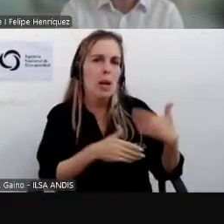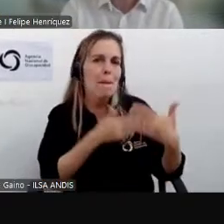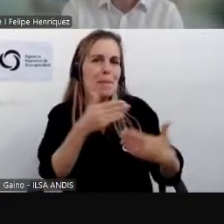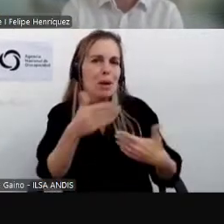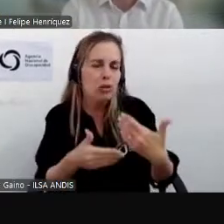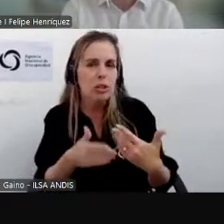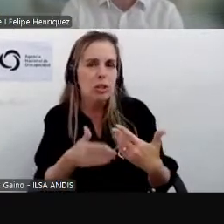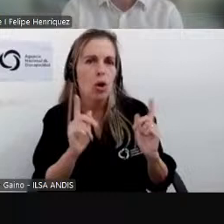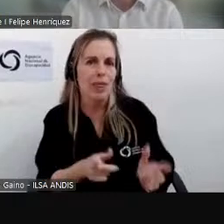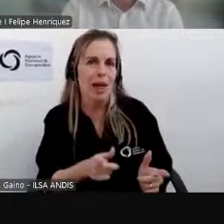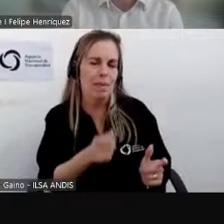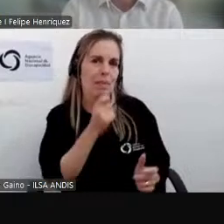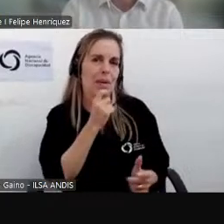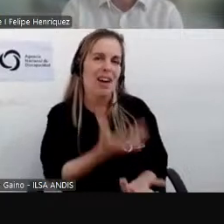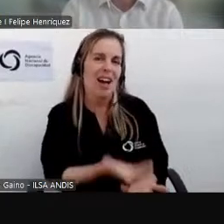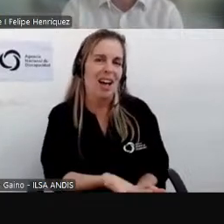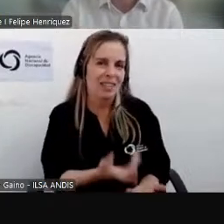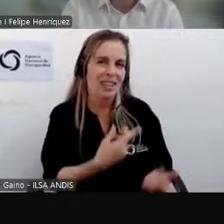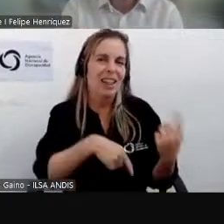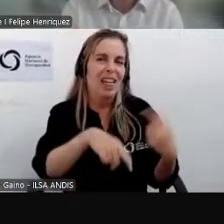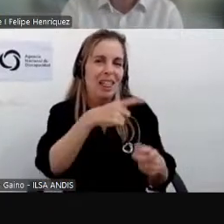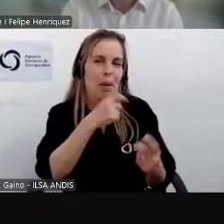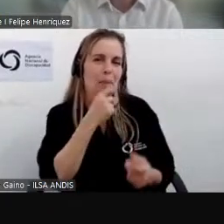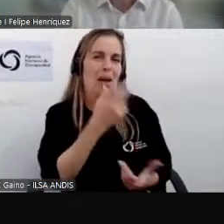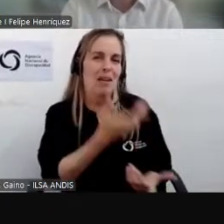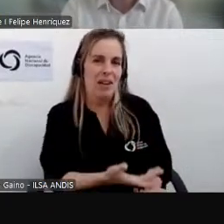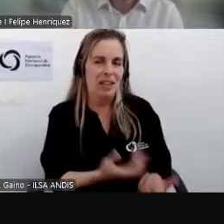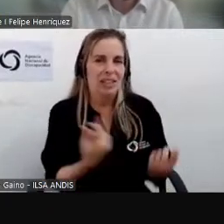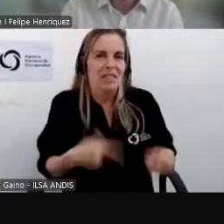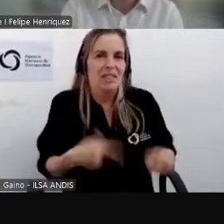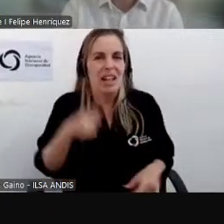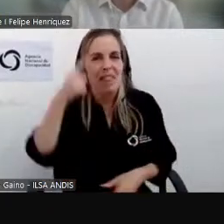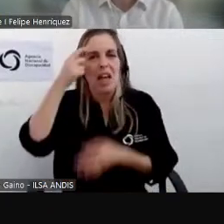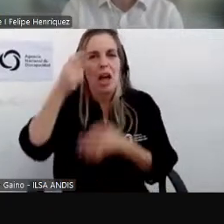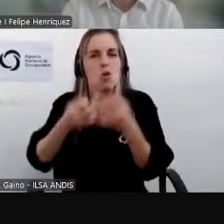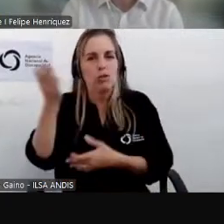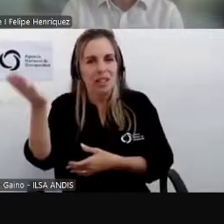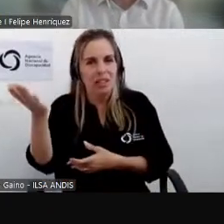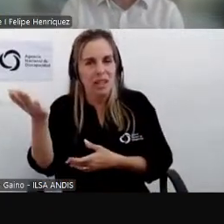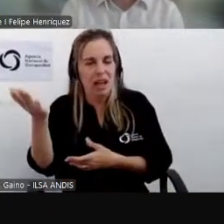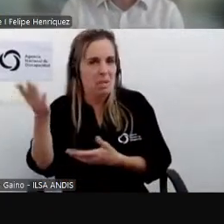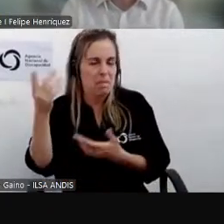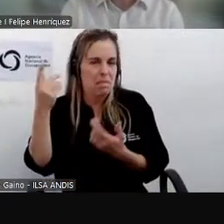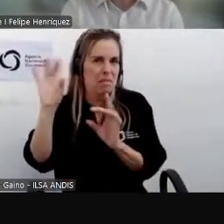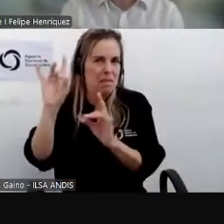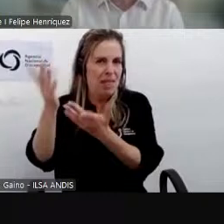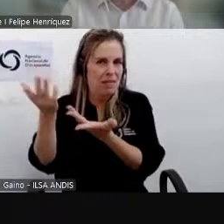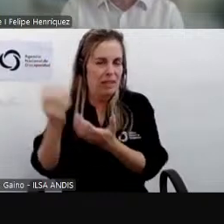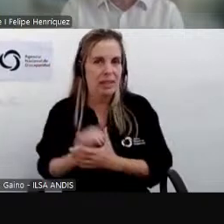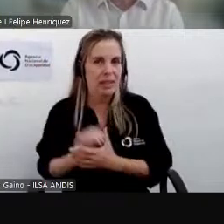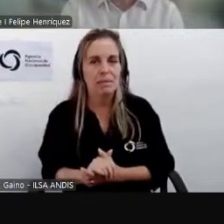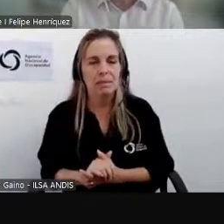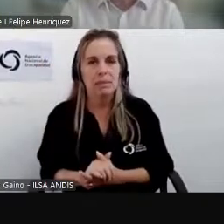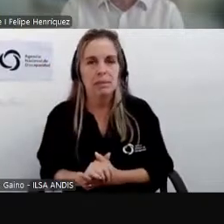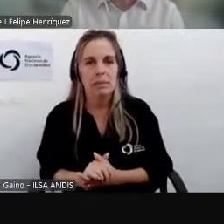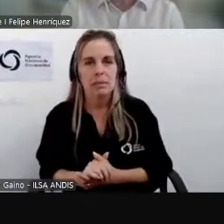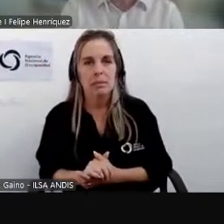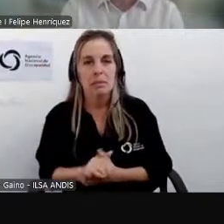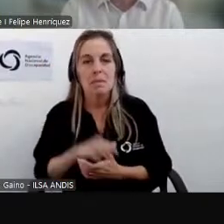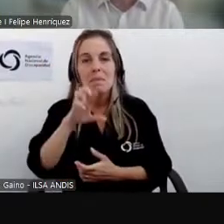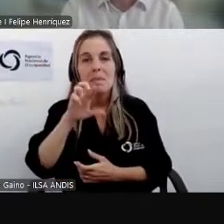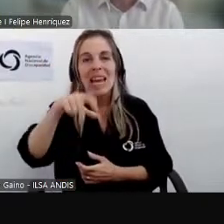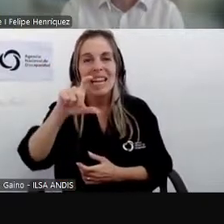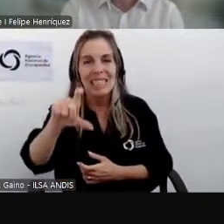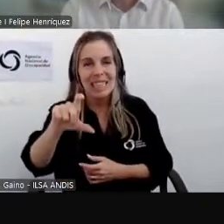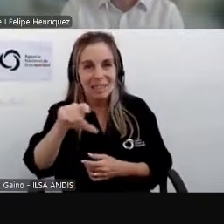difficult to fulfill, and from the point of view of procedures, is much easier than one that is pursued before a court of justice.